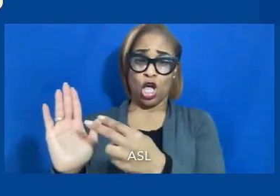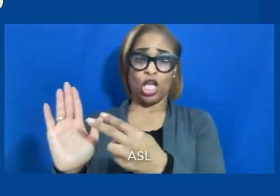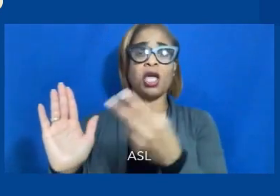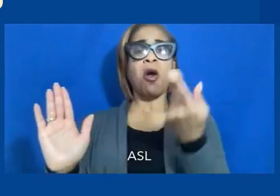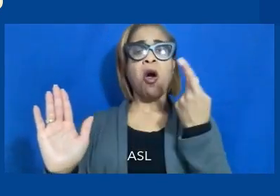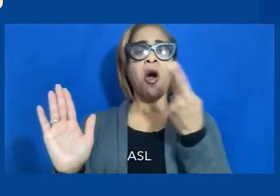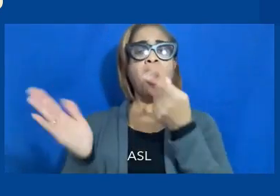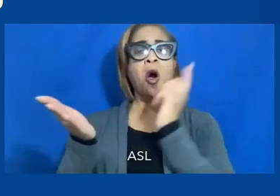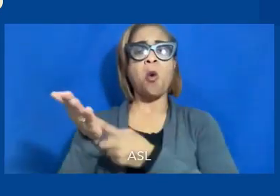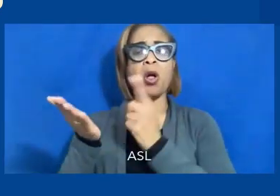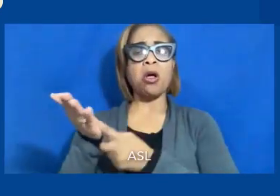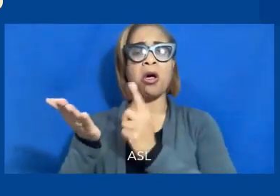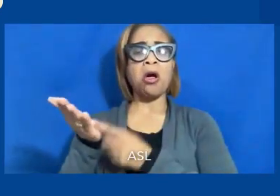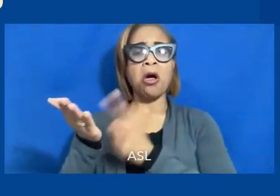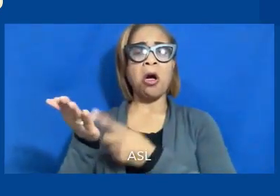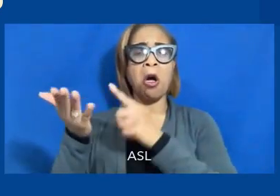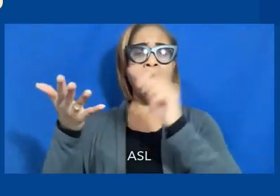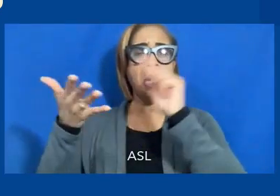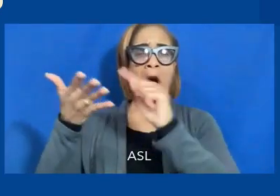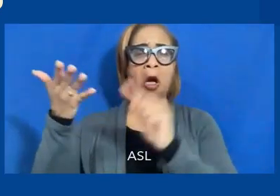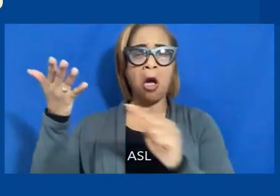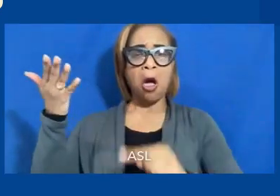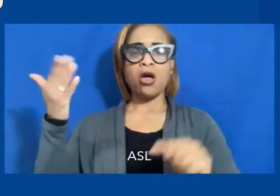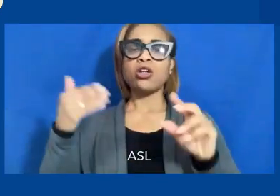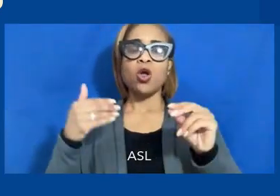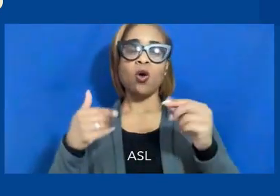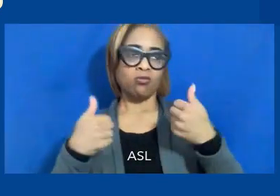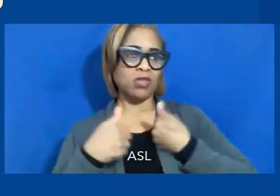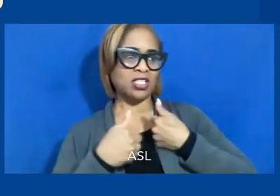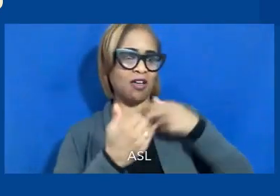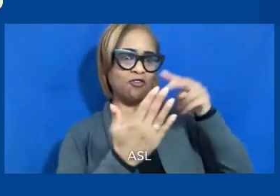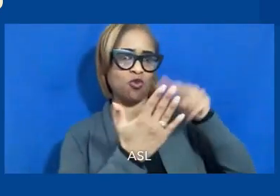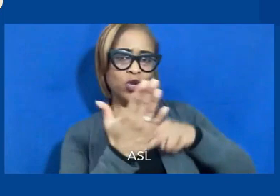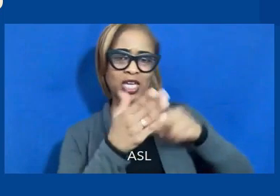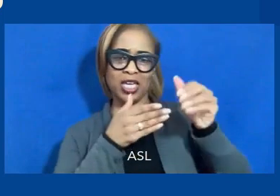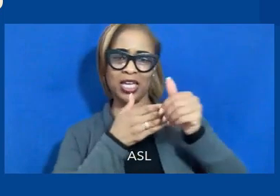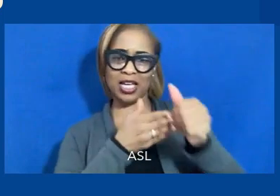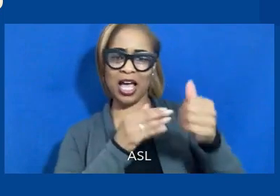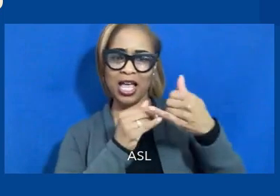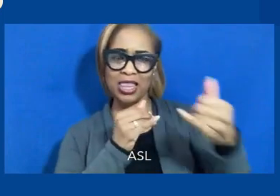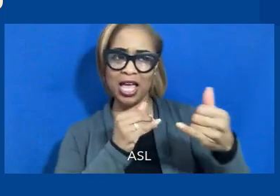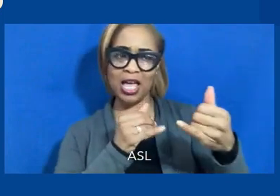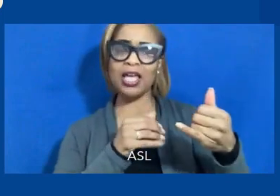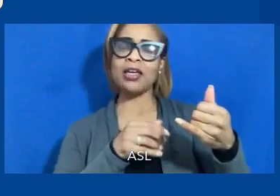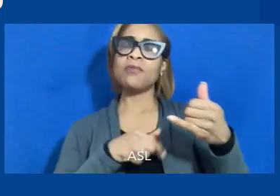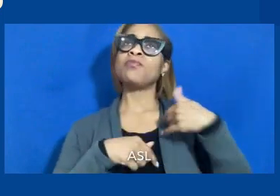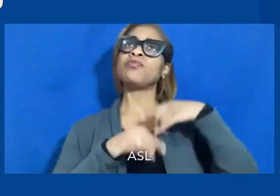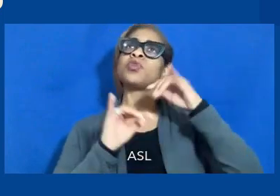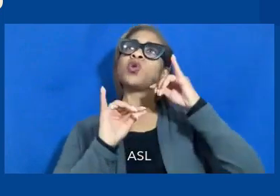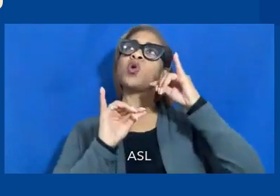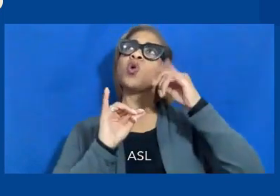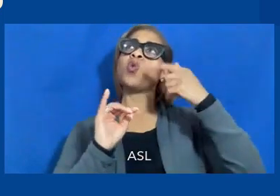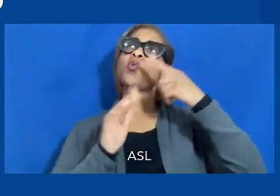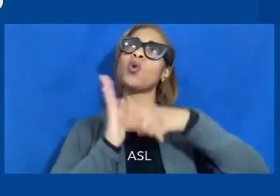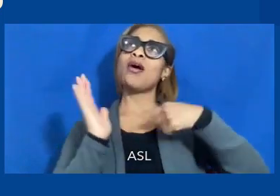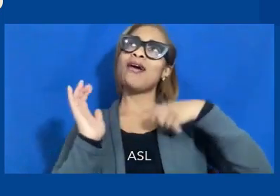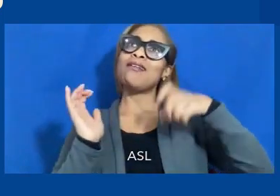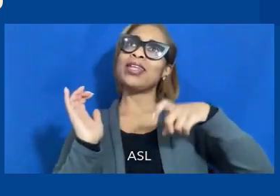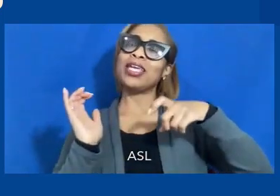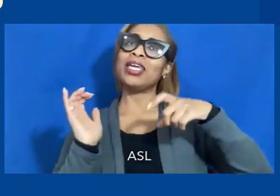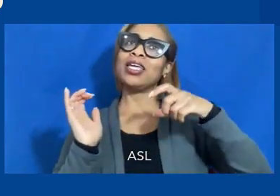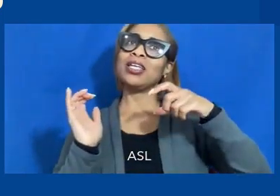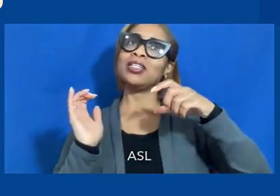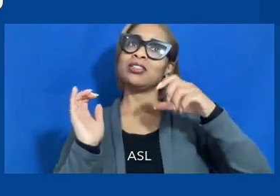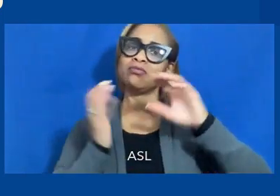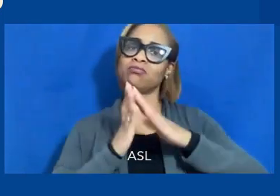line by line. It's more like you read the guidelines, you remind yourself what you need to do in order to be the